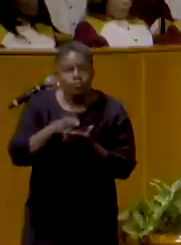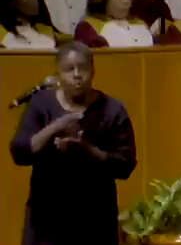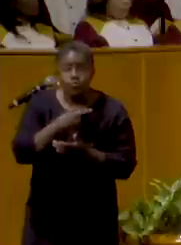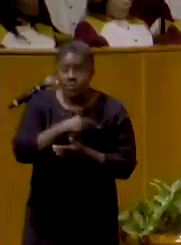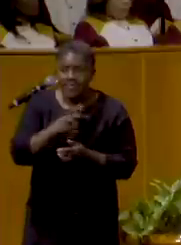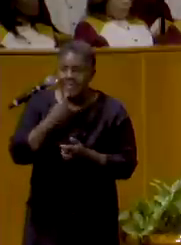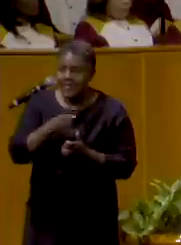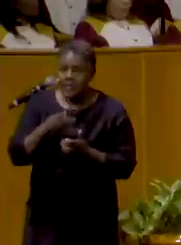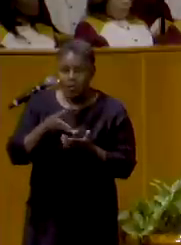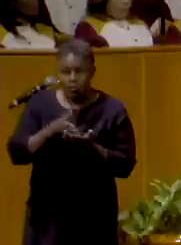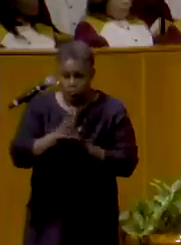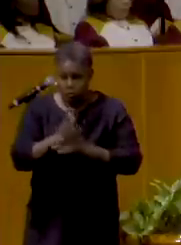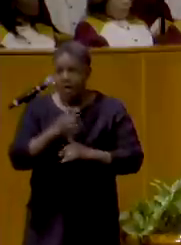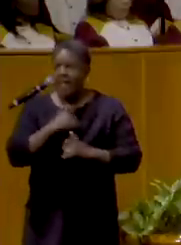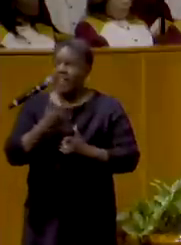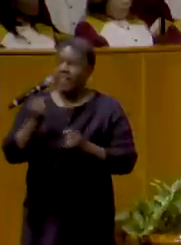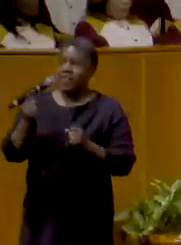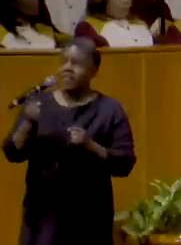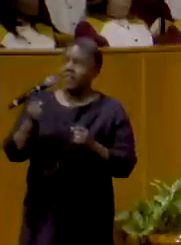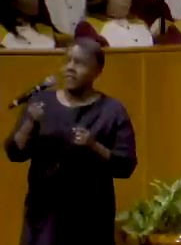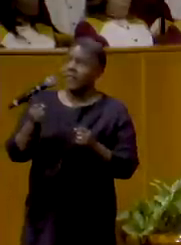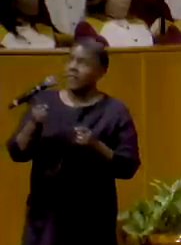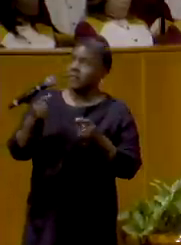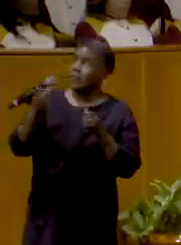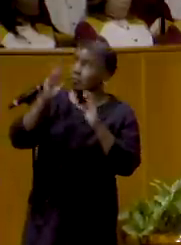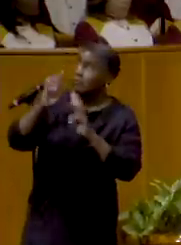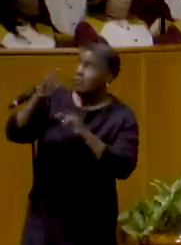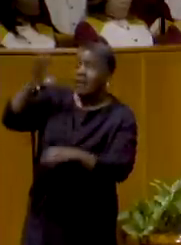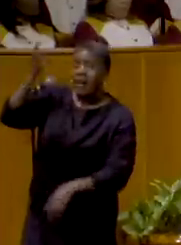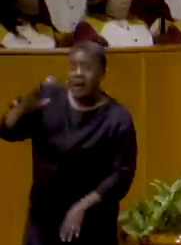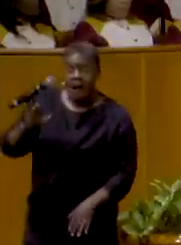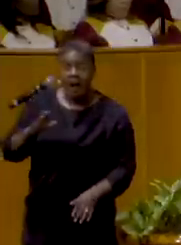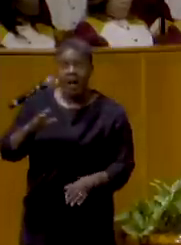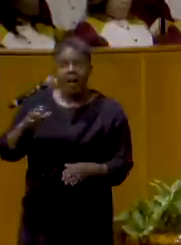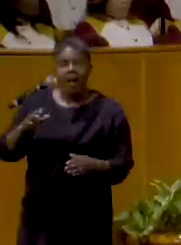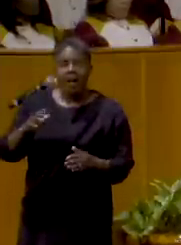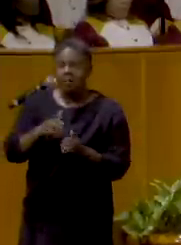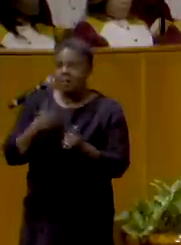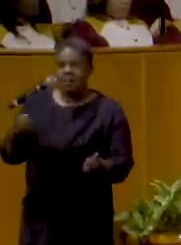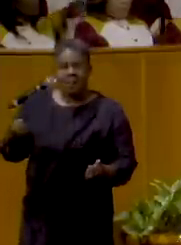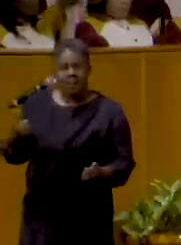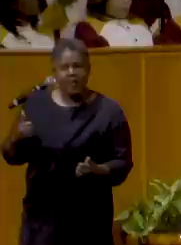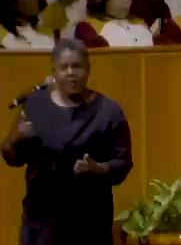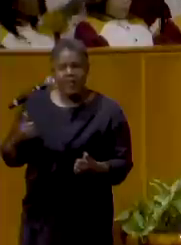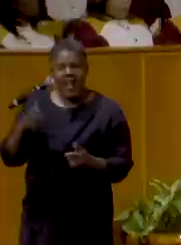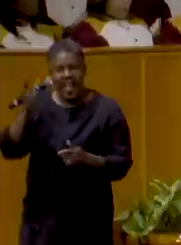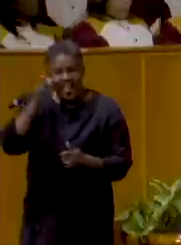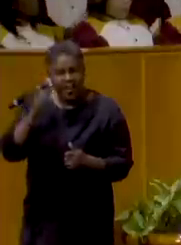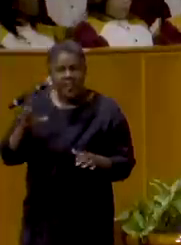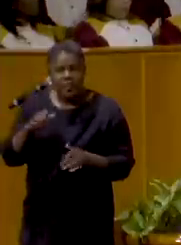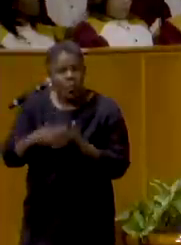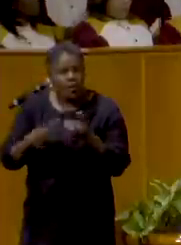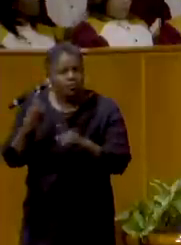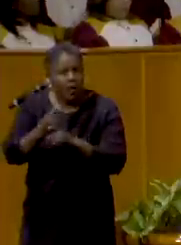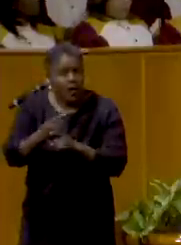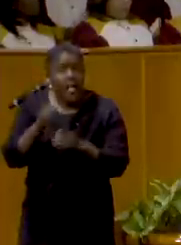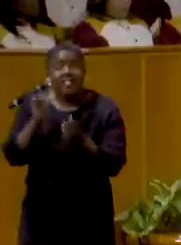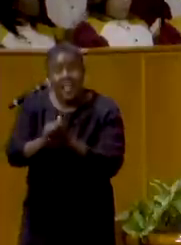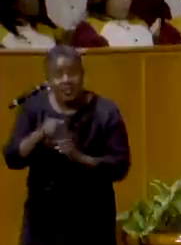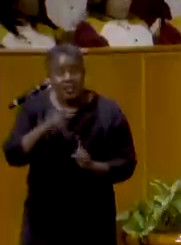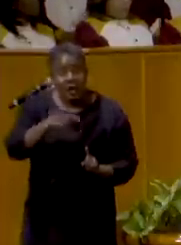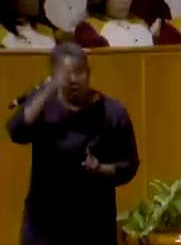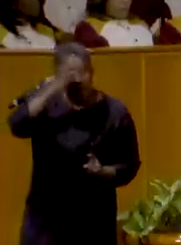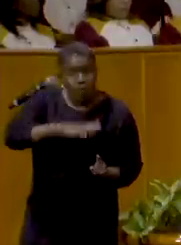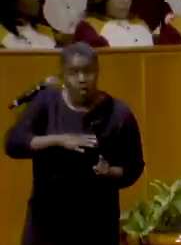He's upright. He fears God. He shuns evil, and he does what is right. Job is the brother